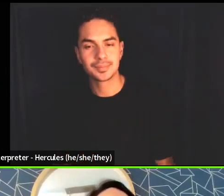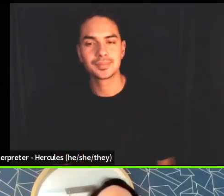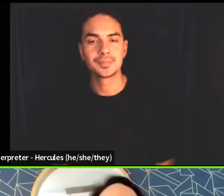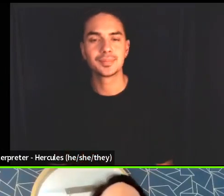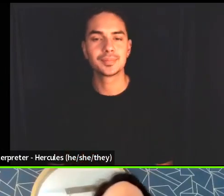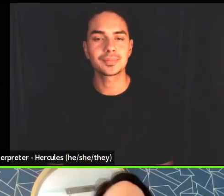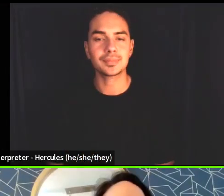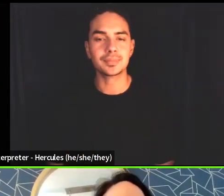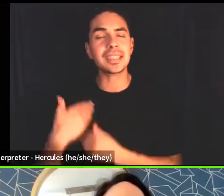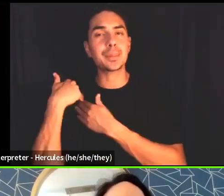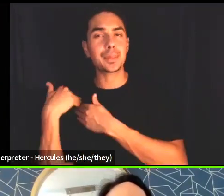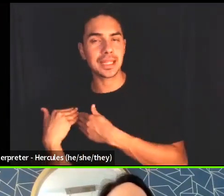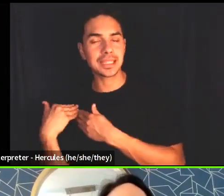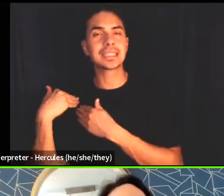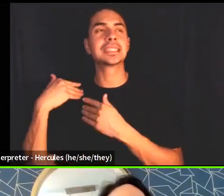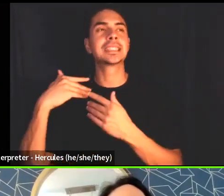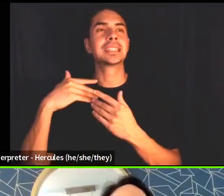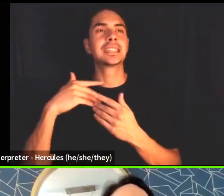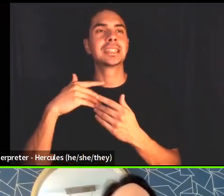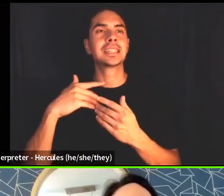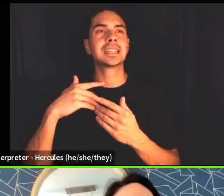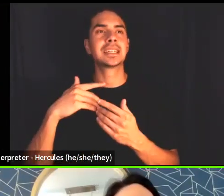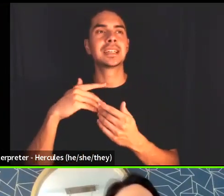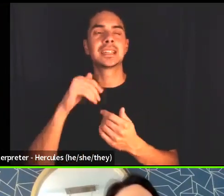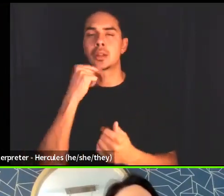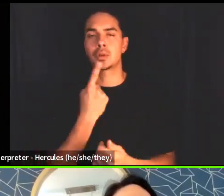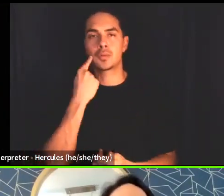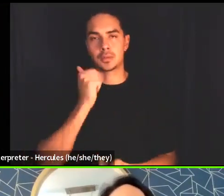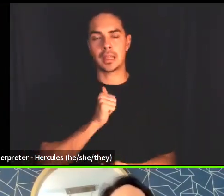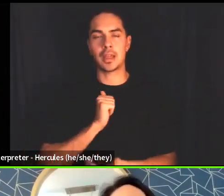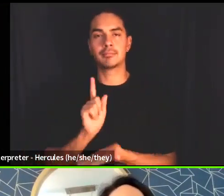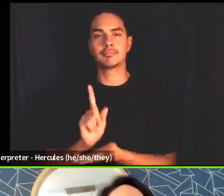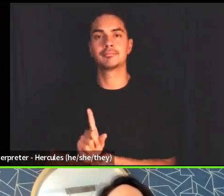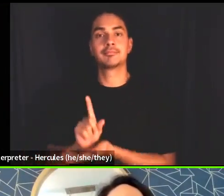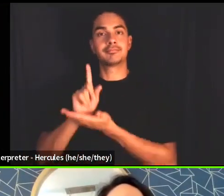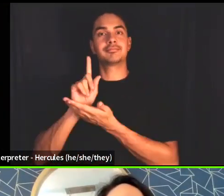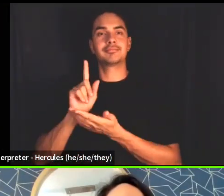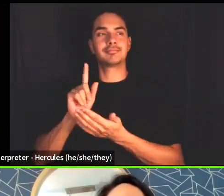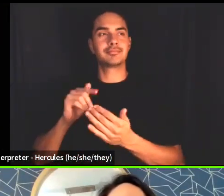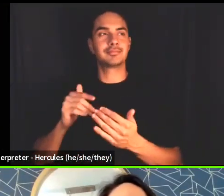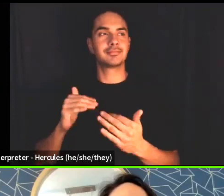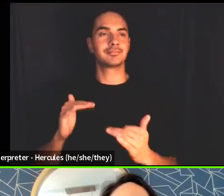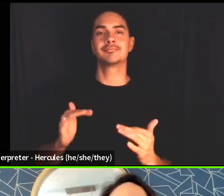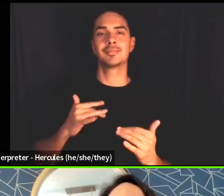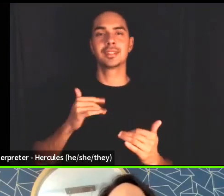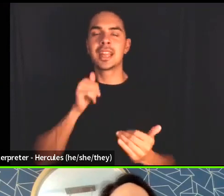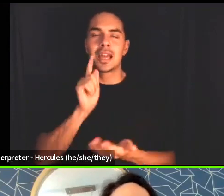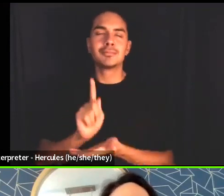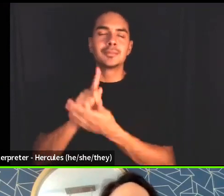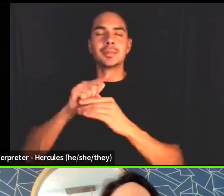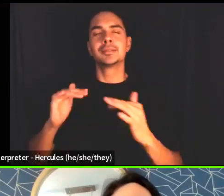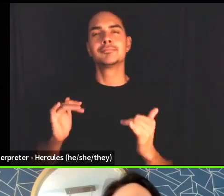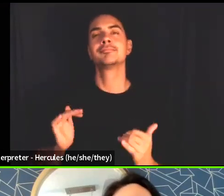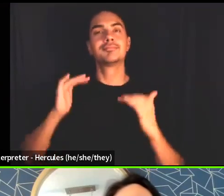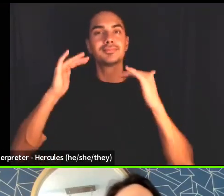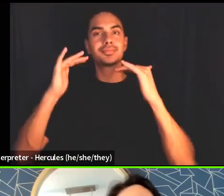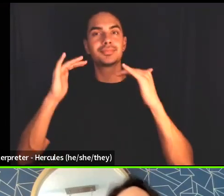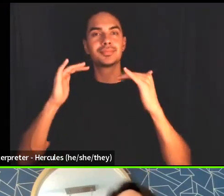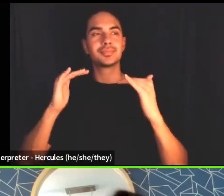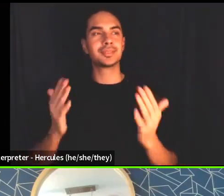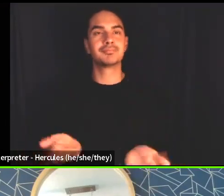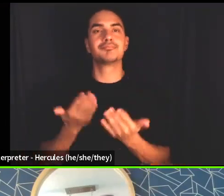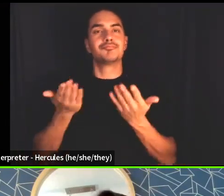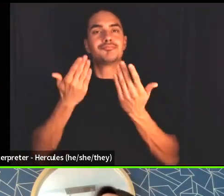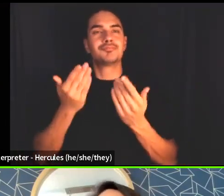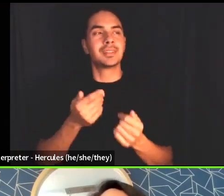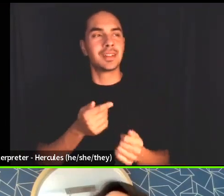we're all better when we learn and when we can do things differently and aren't causing harm,